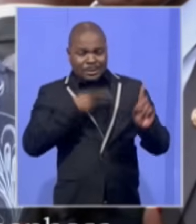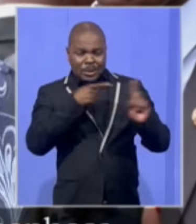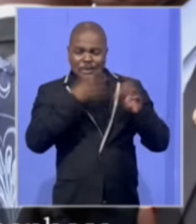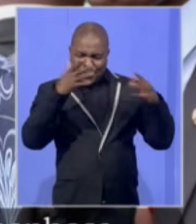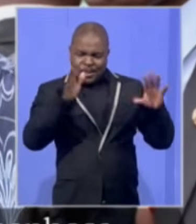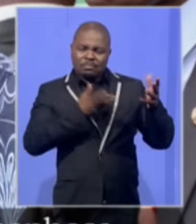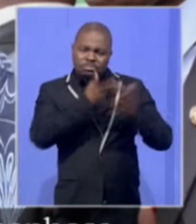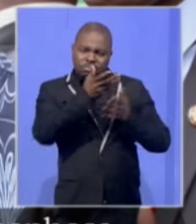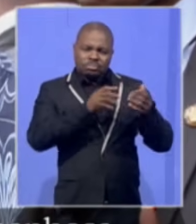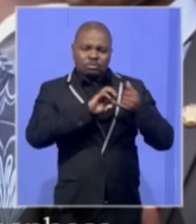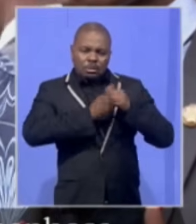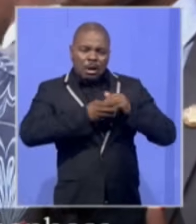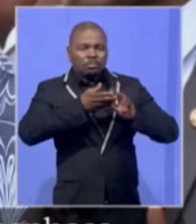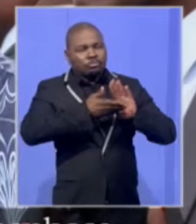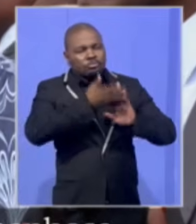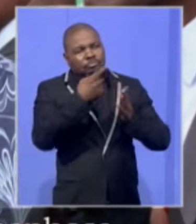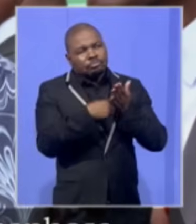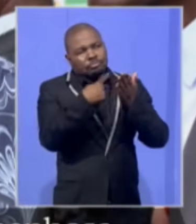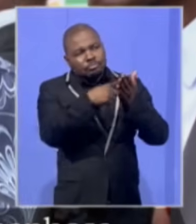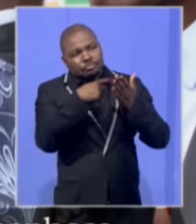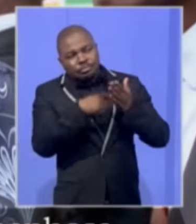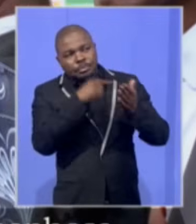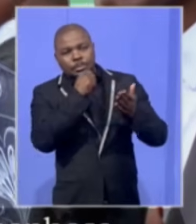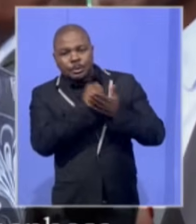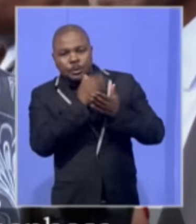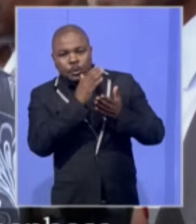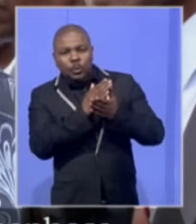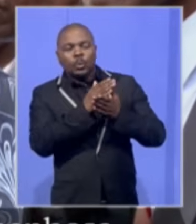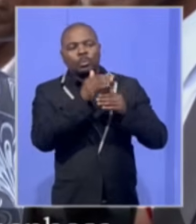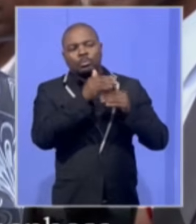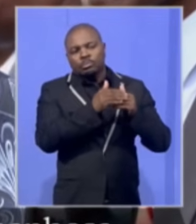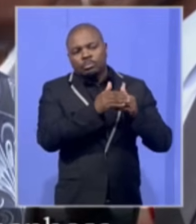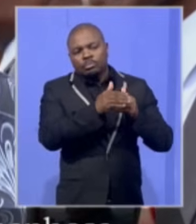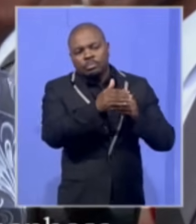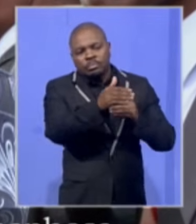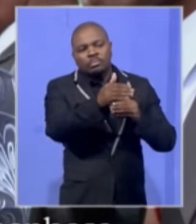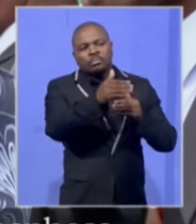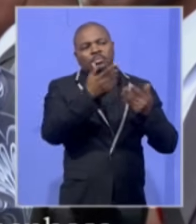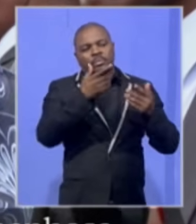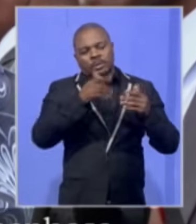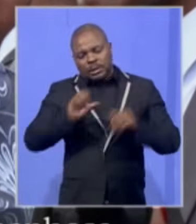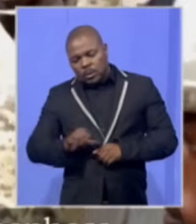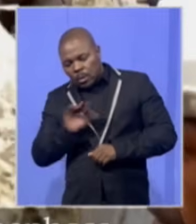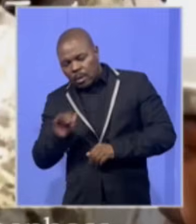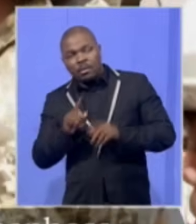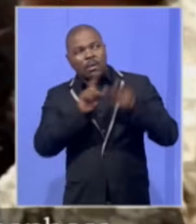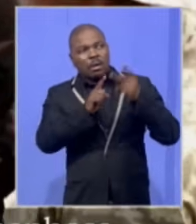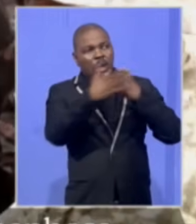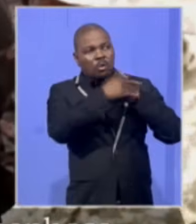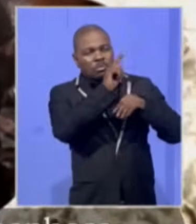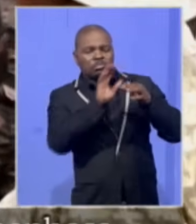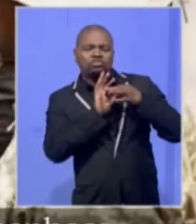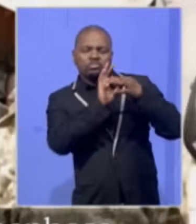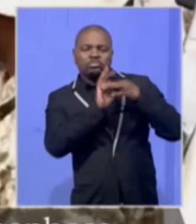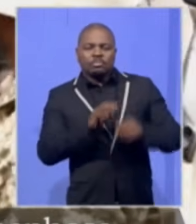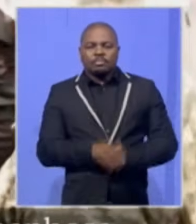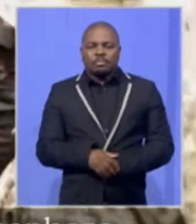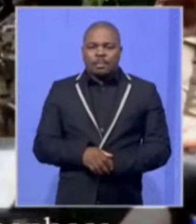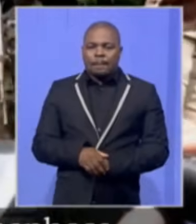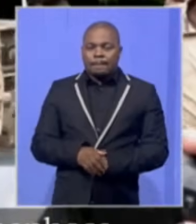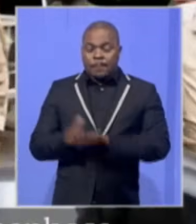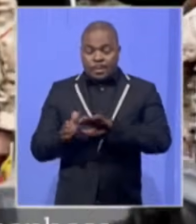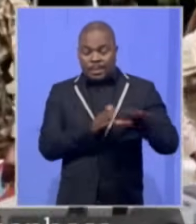straightening out the path to ensure that there is meaningful engagement at the diplomatic level. Malebana le maemo a kwa botlhaba